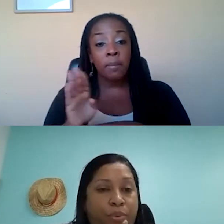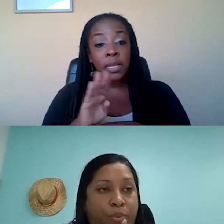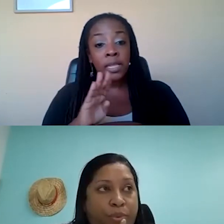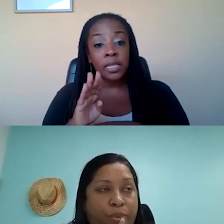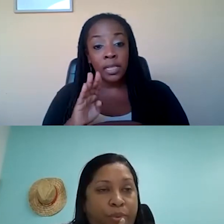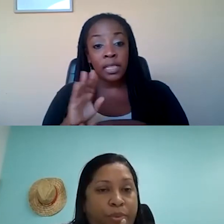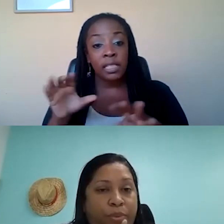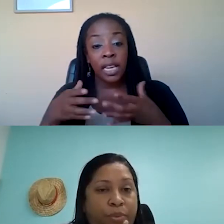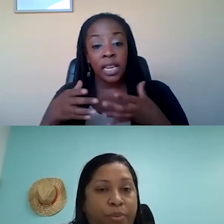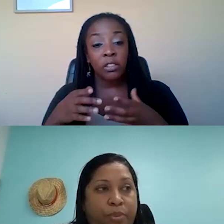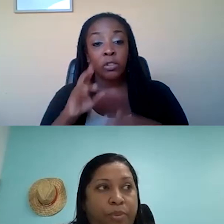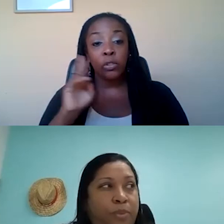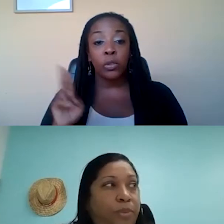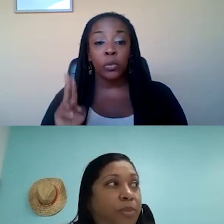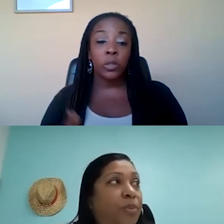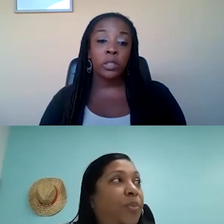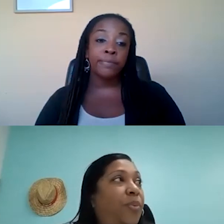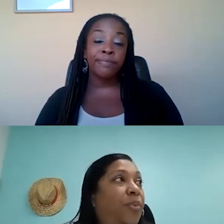in terms of